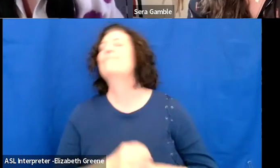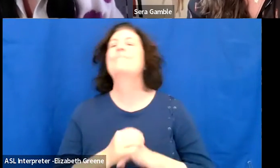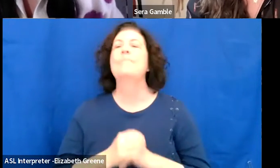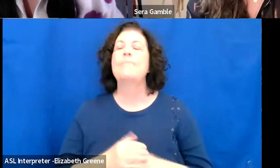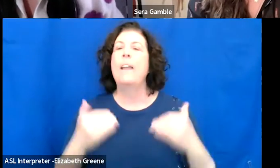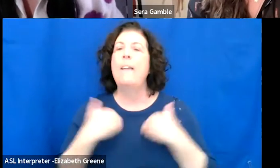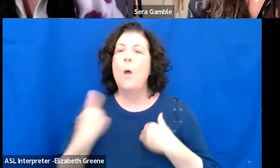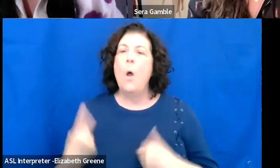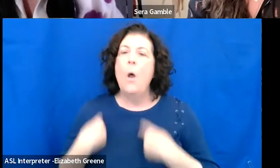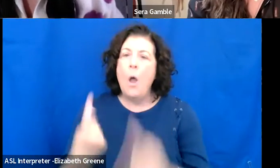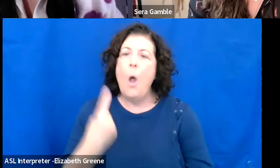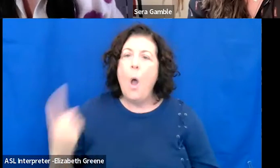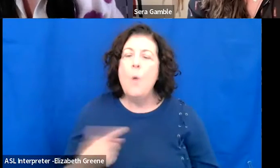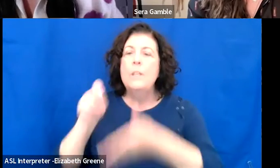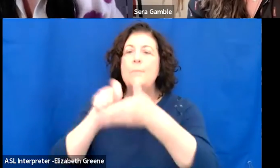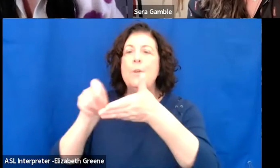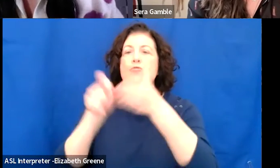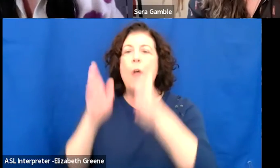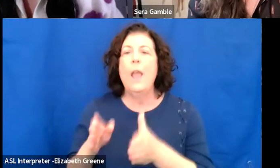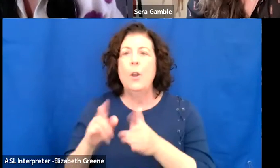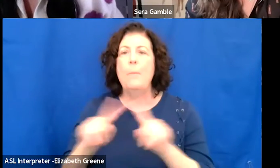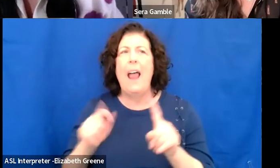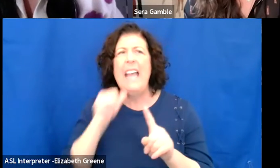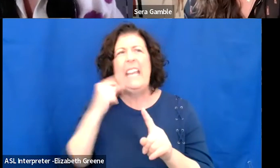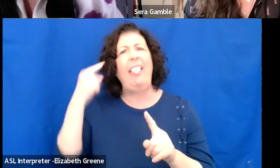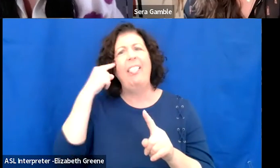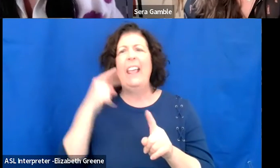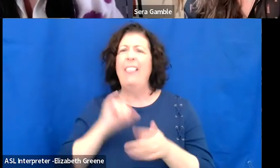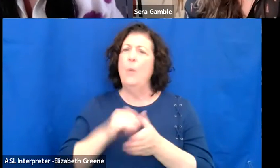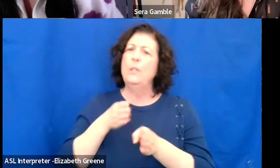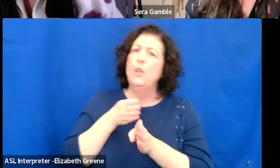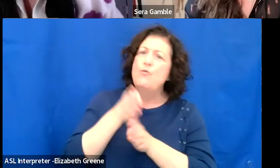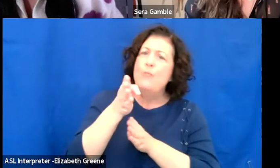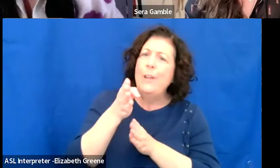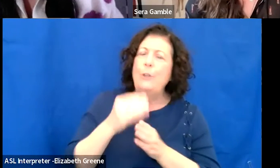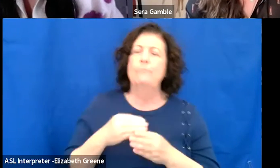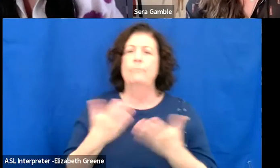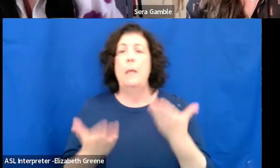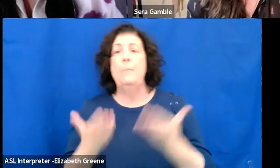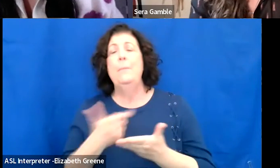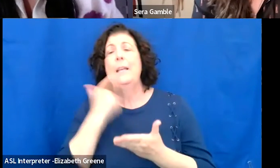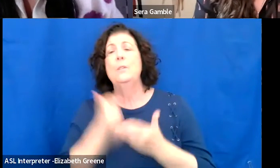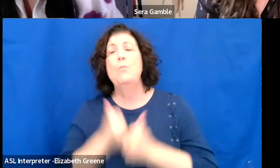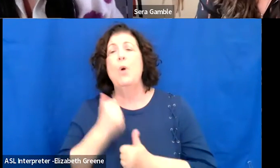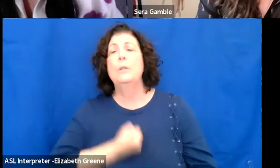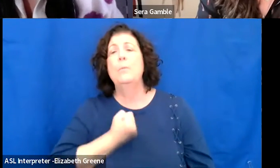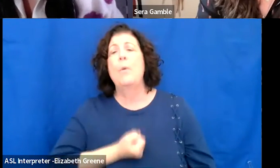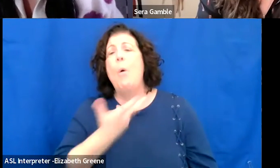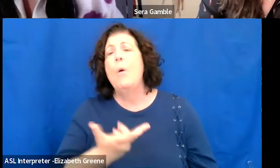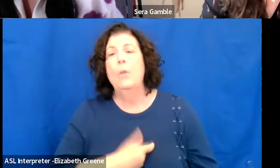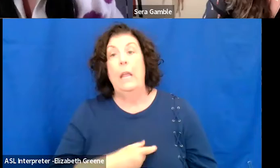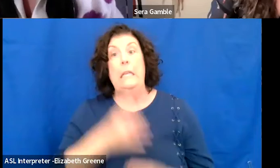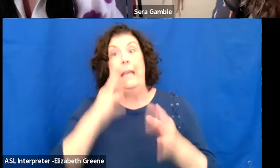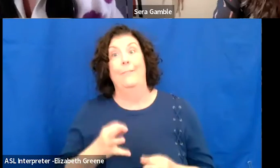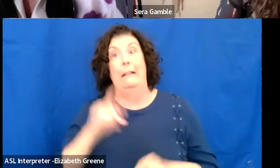know, I had always been a writer, but I didn't really think of it as a career per se, probably because I was mostly writing poetry, and you definitely can't make any money doing